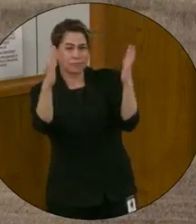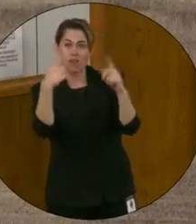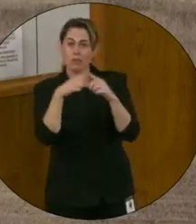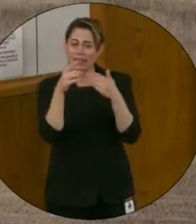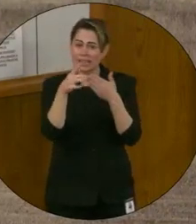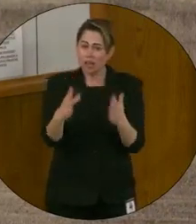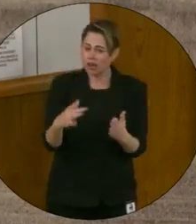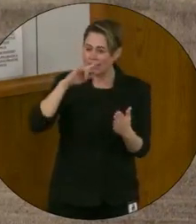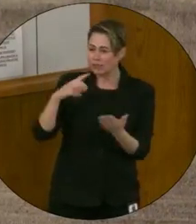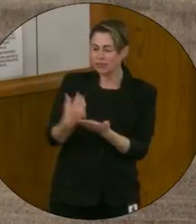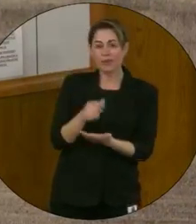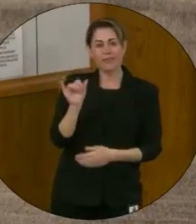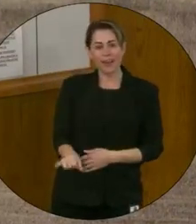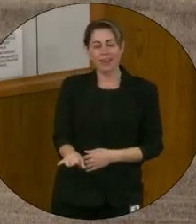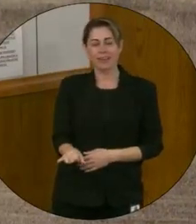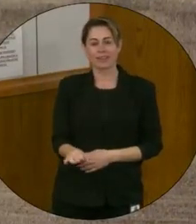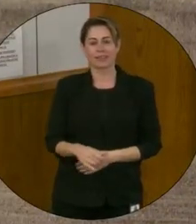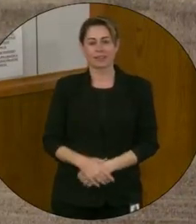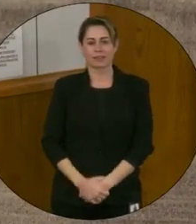leader.